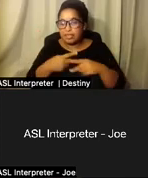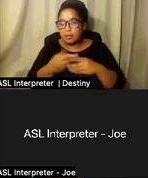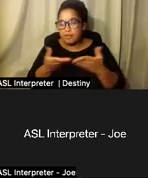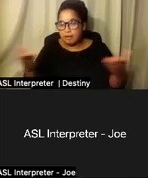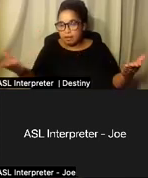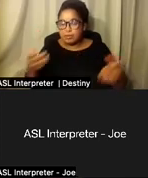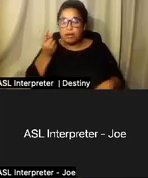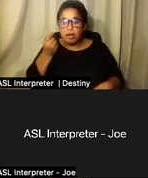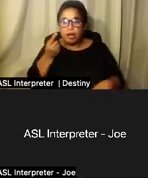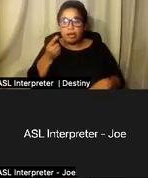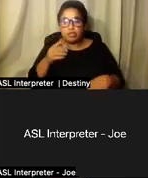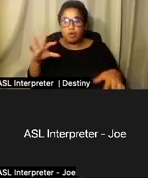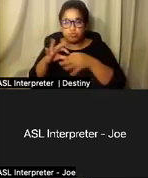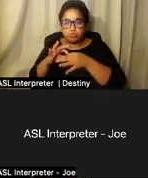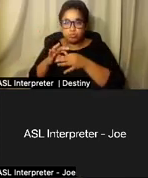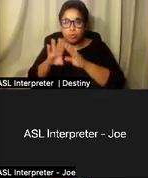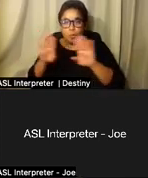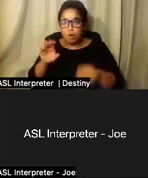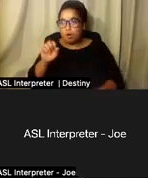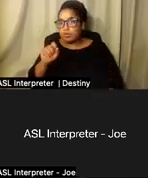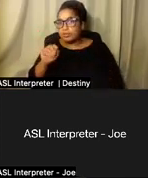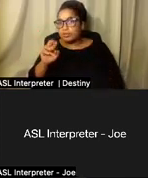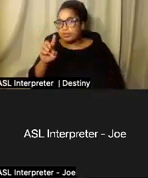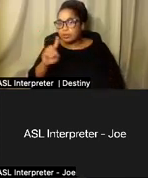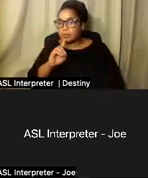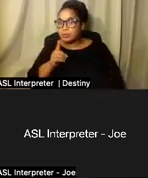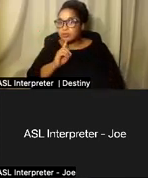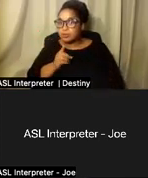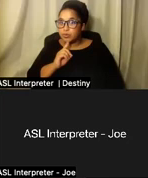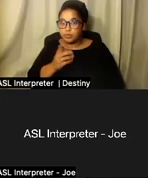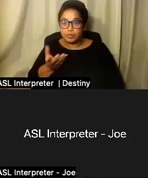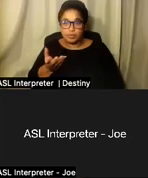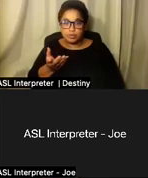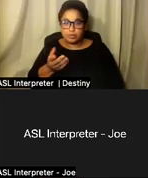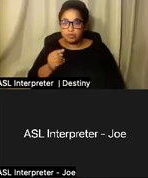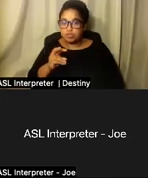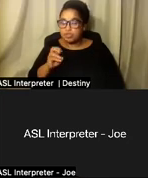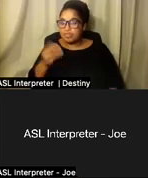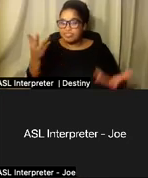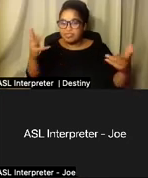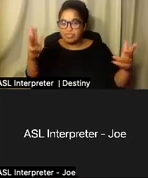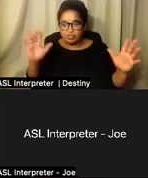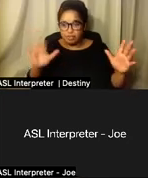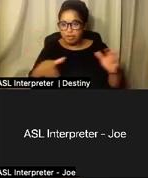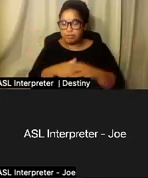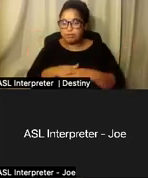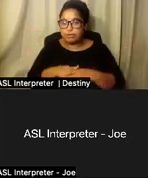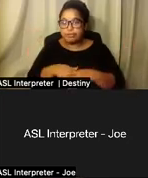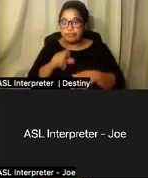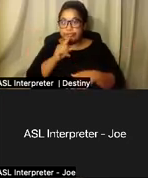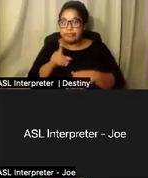idea of securing to the wall stud holds true. And Trevyn did that. Now, the reality